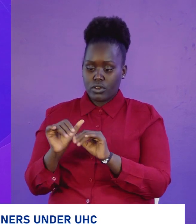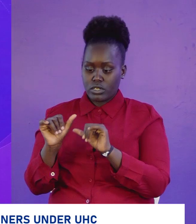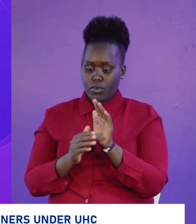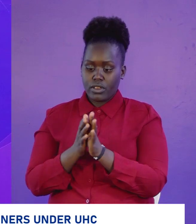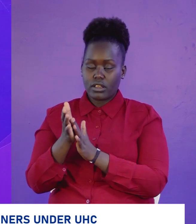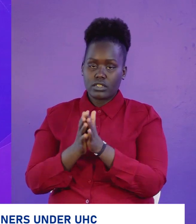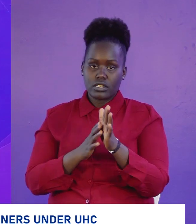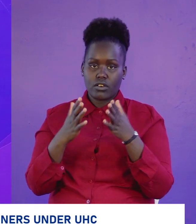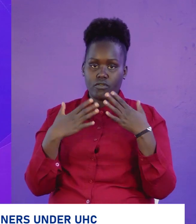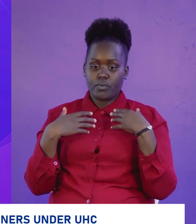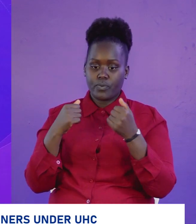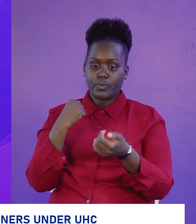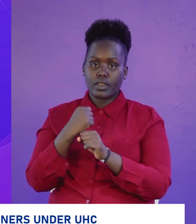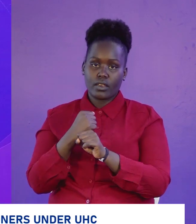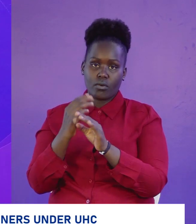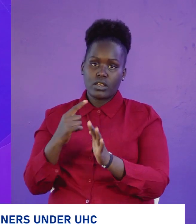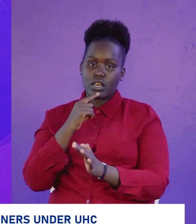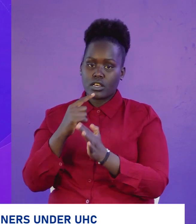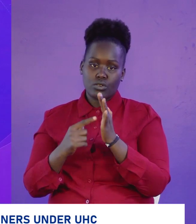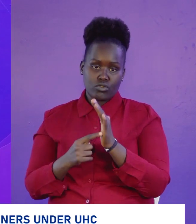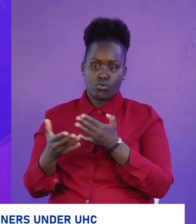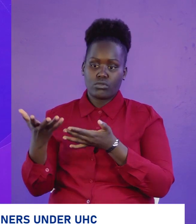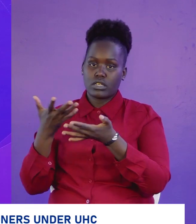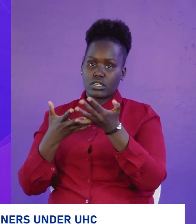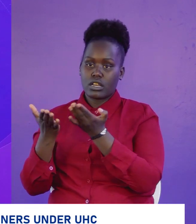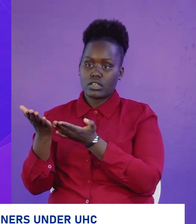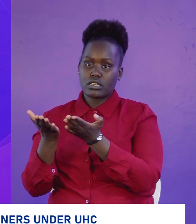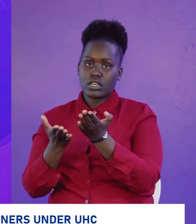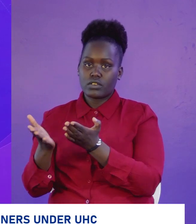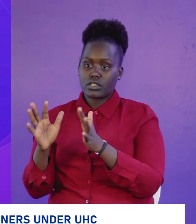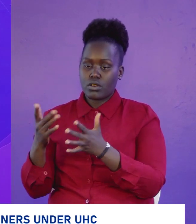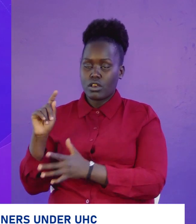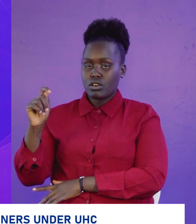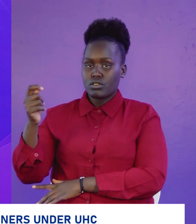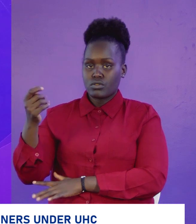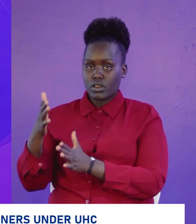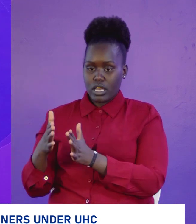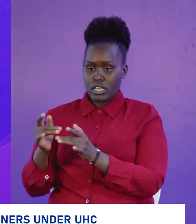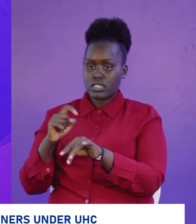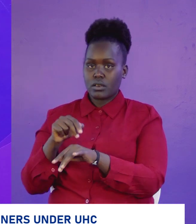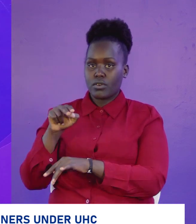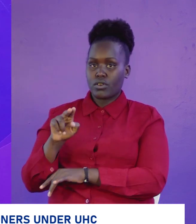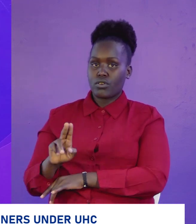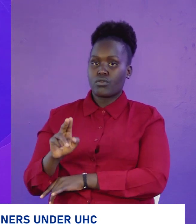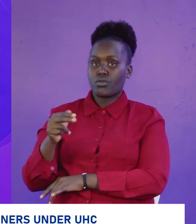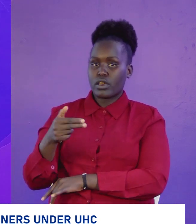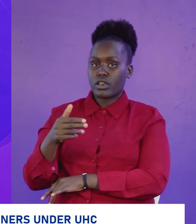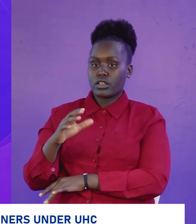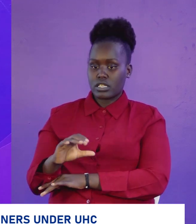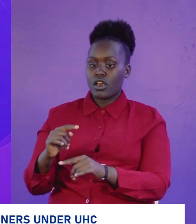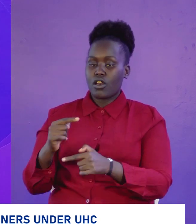health workers and guarantee uninterrupted services to Kenyans as the UHC program takes